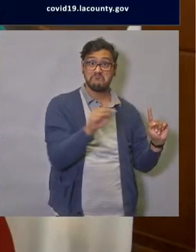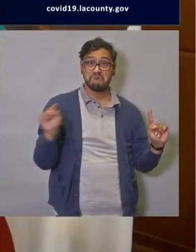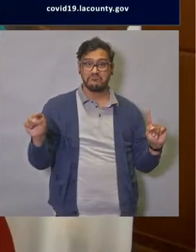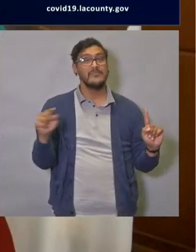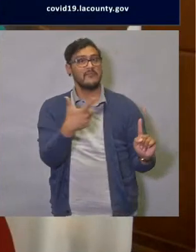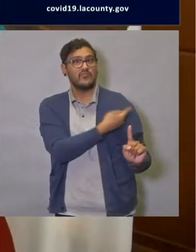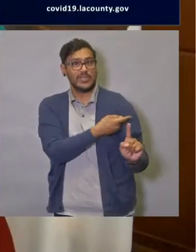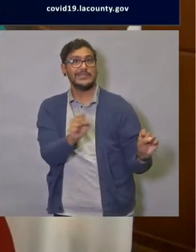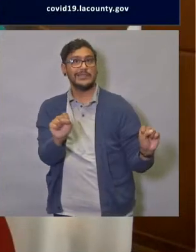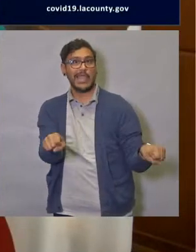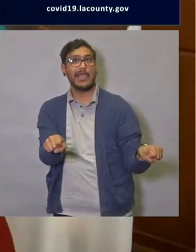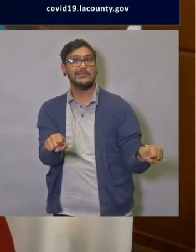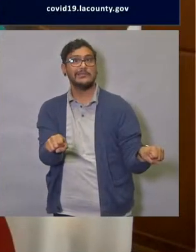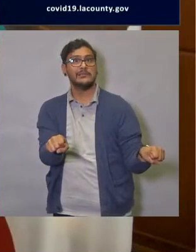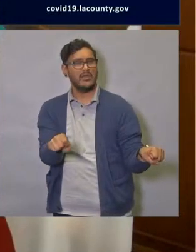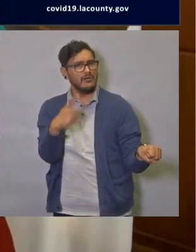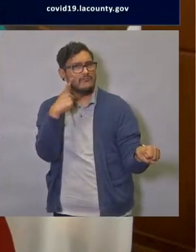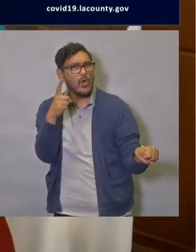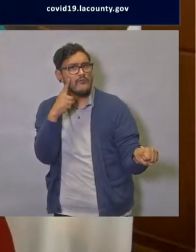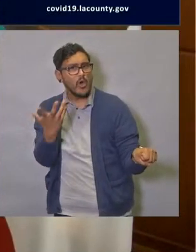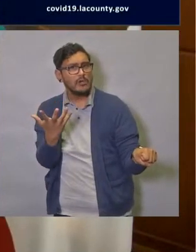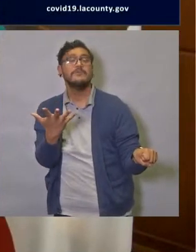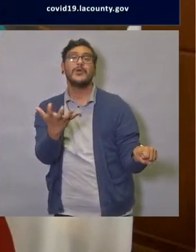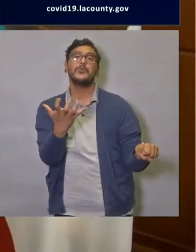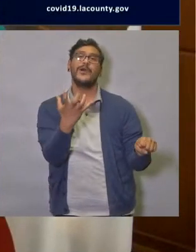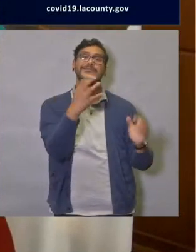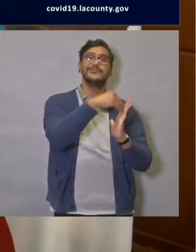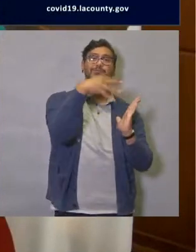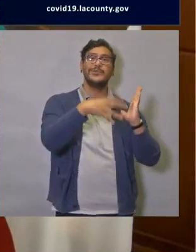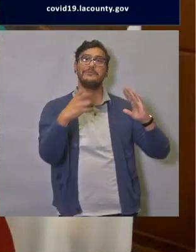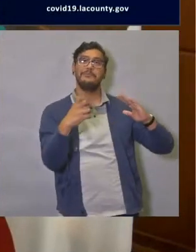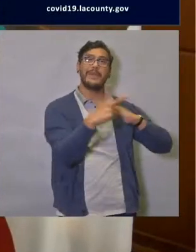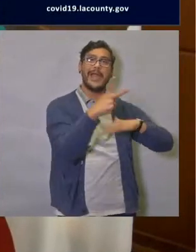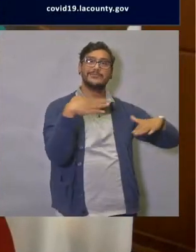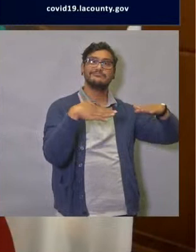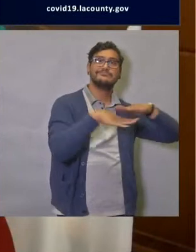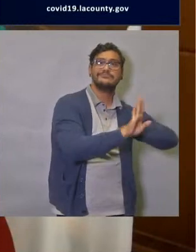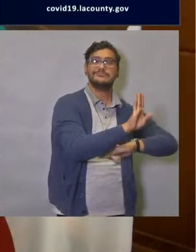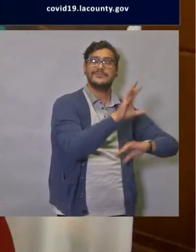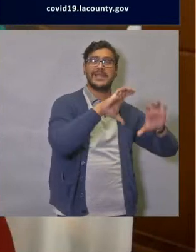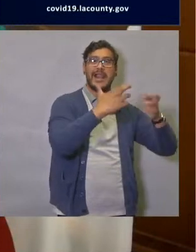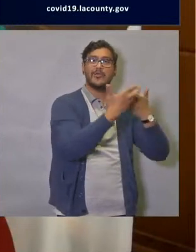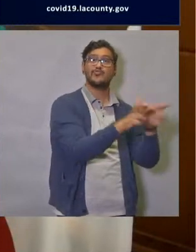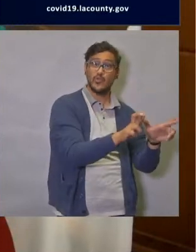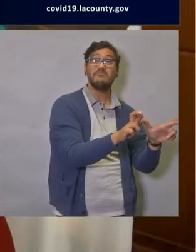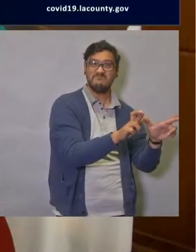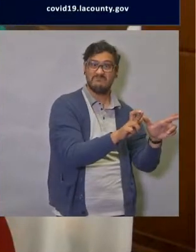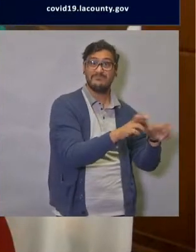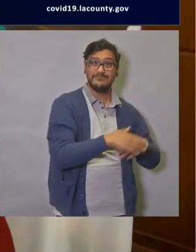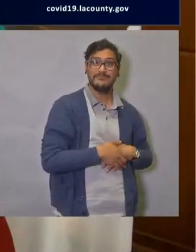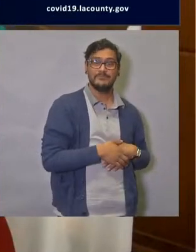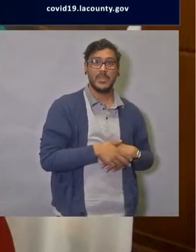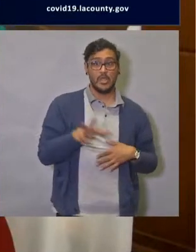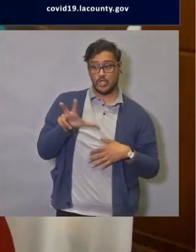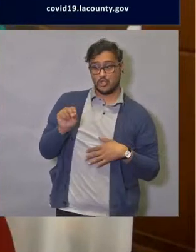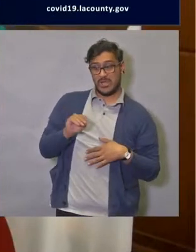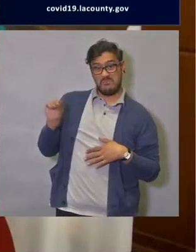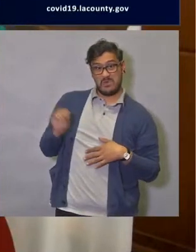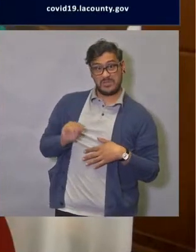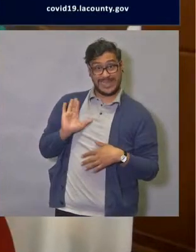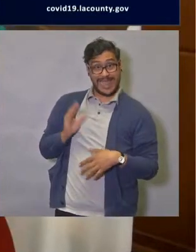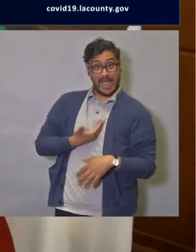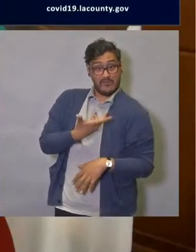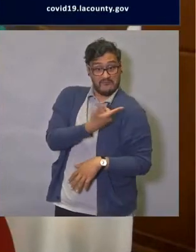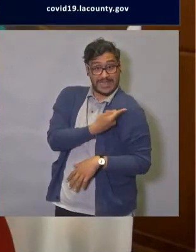that we get our students back in the classrooms as soon as possible. And we're setting aside over 30% of our